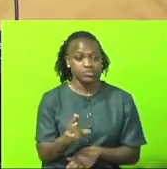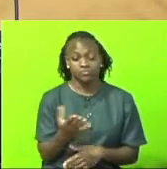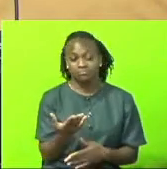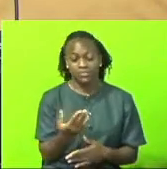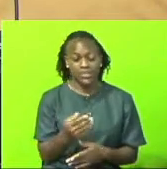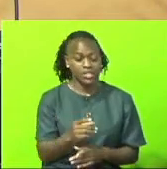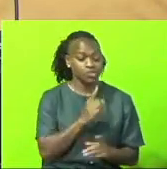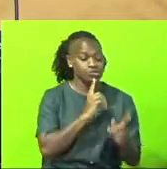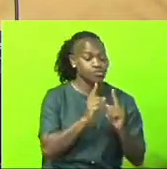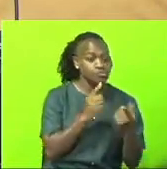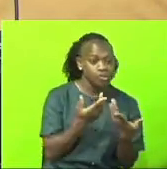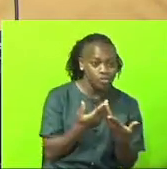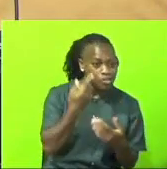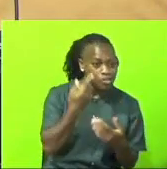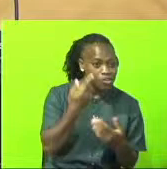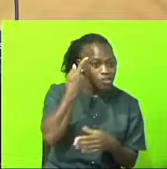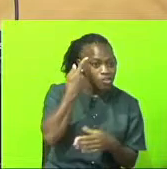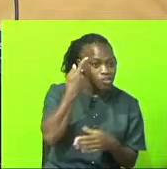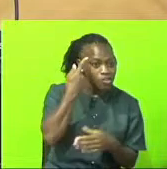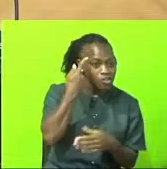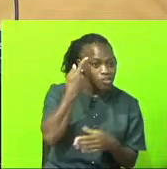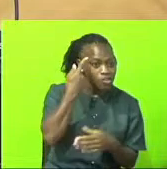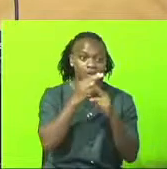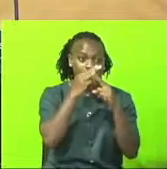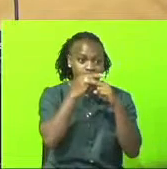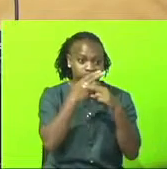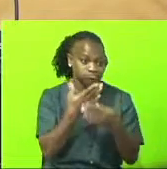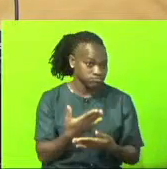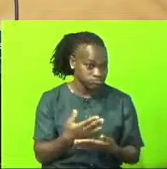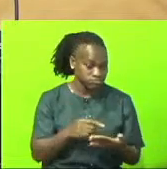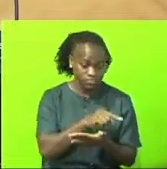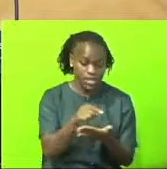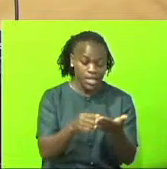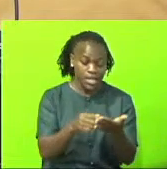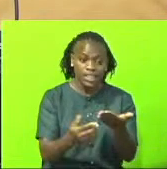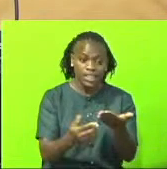Idrisu. Mr. Speaker, this morning,